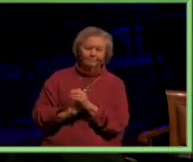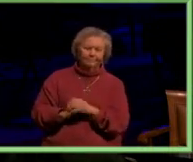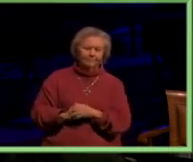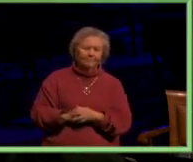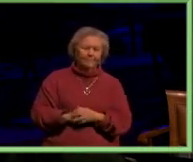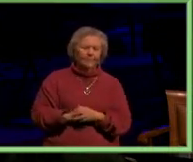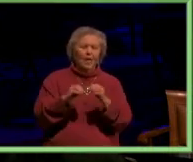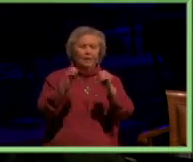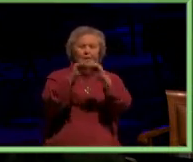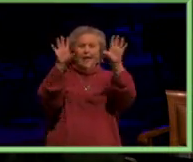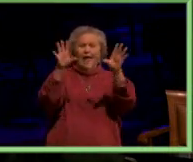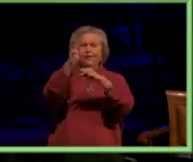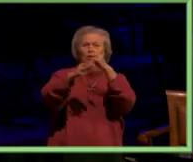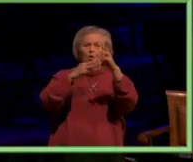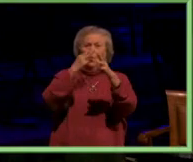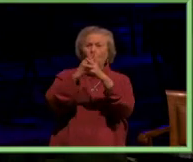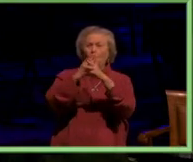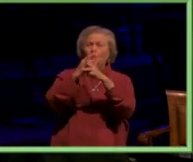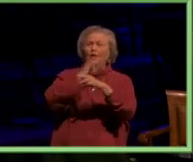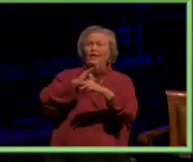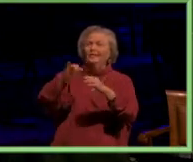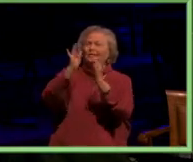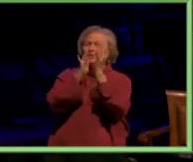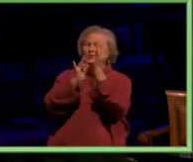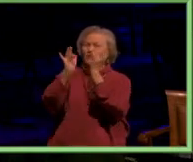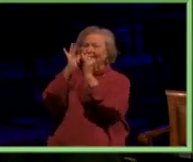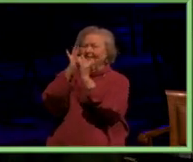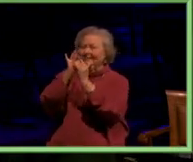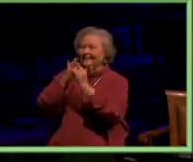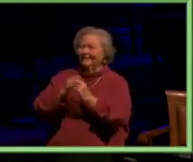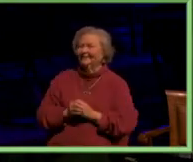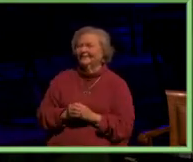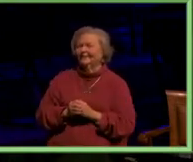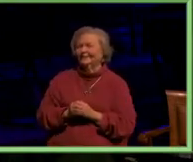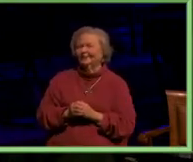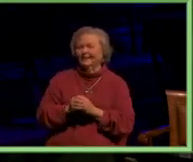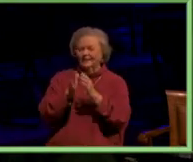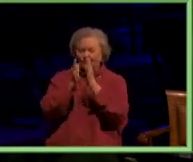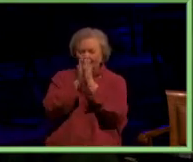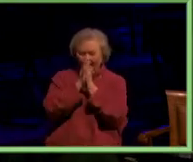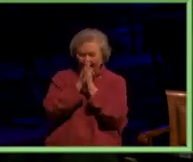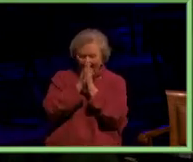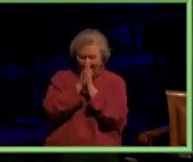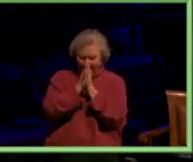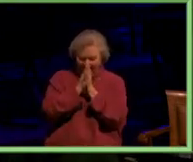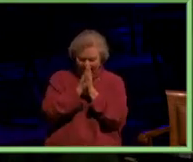The light of the world is Jesus. Let's pray.